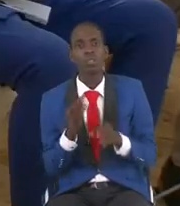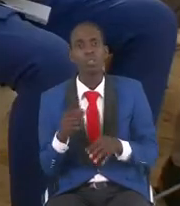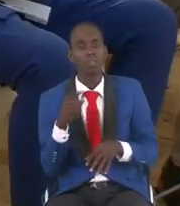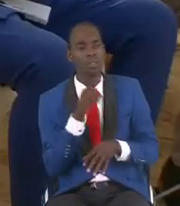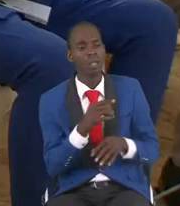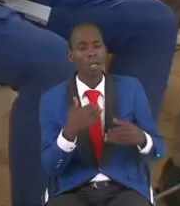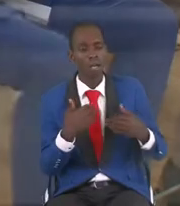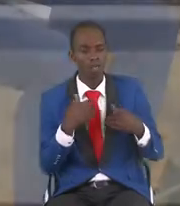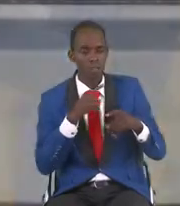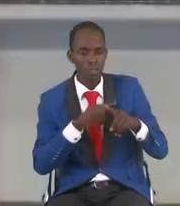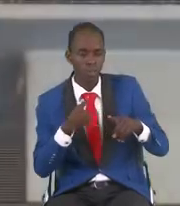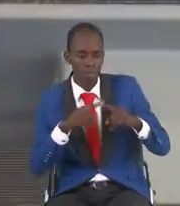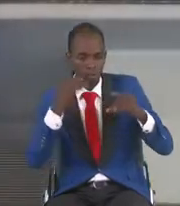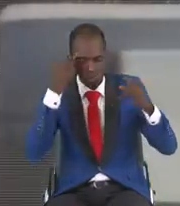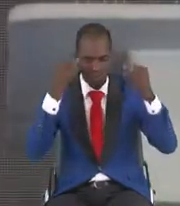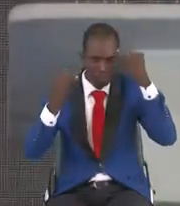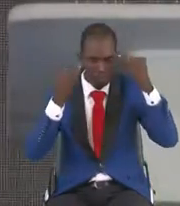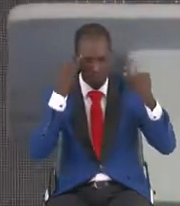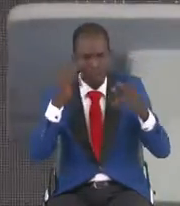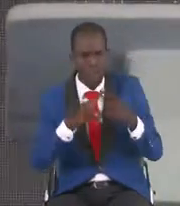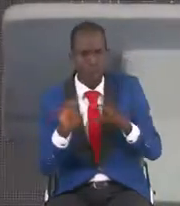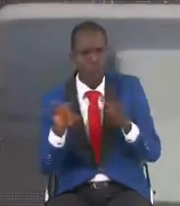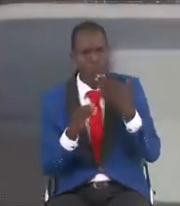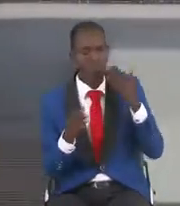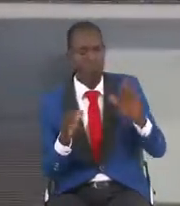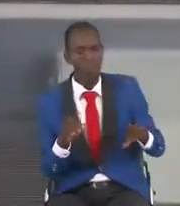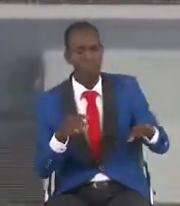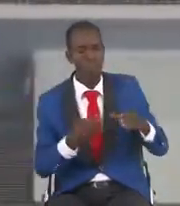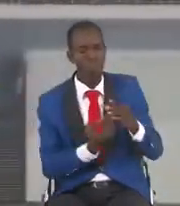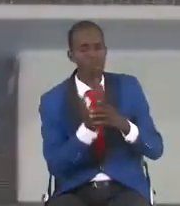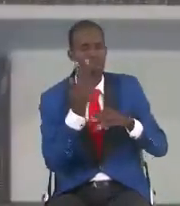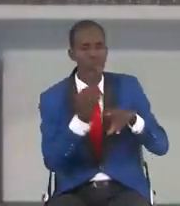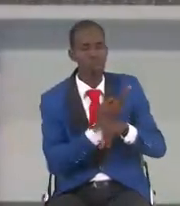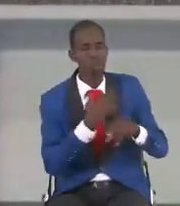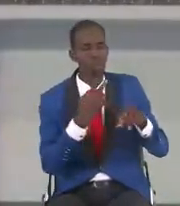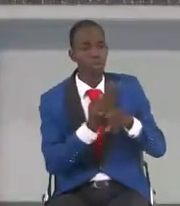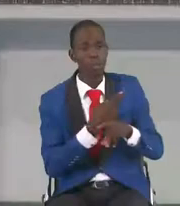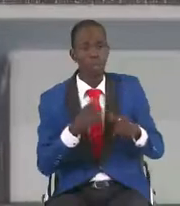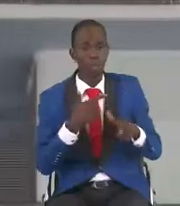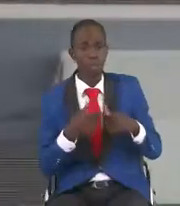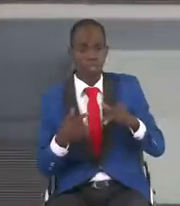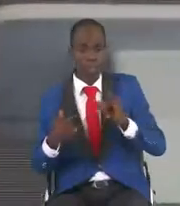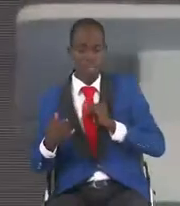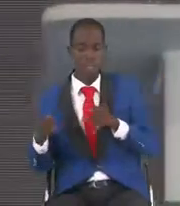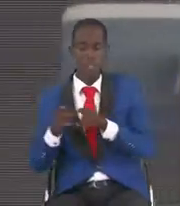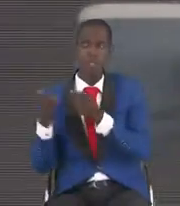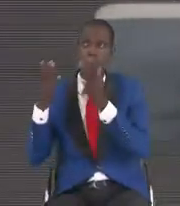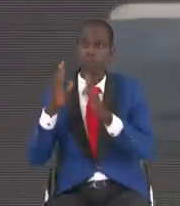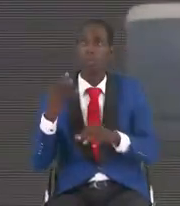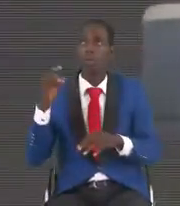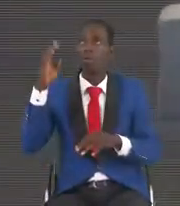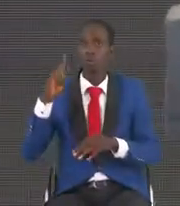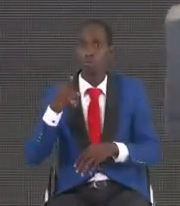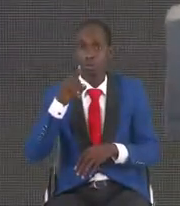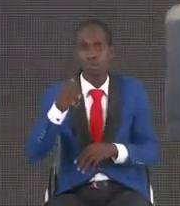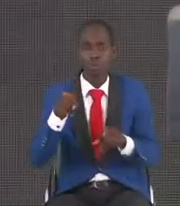do evil and they are going worse and worse, then I, as a servant of God, you, as a servant